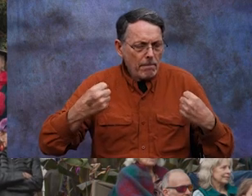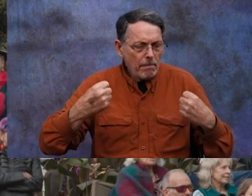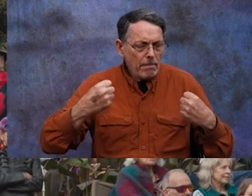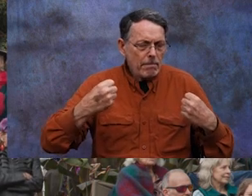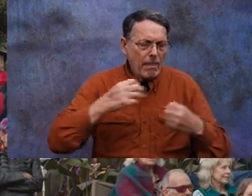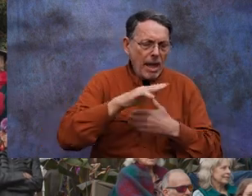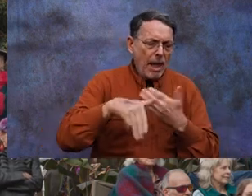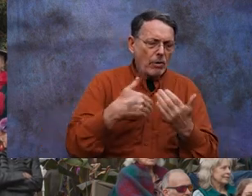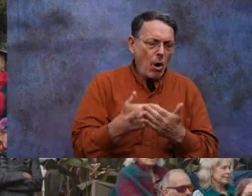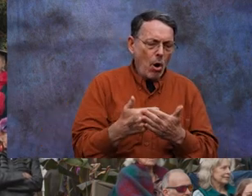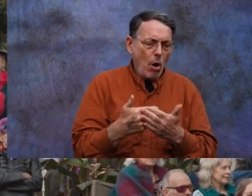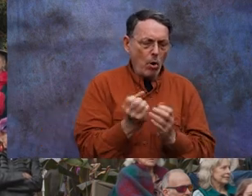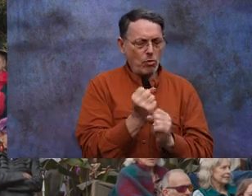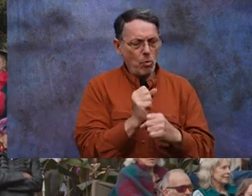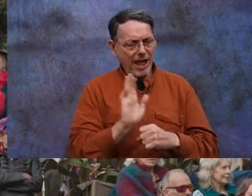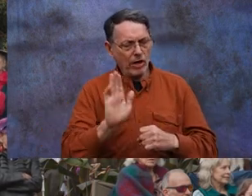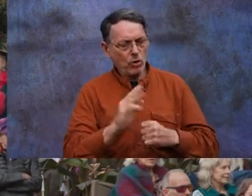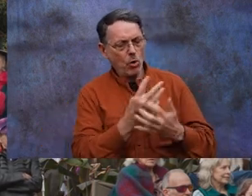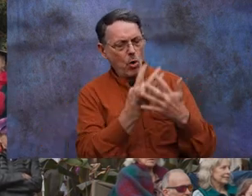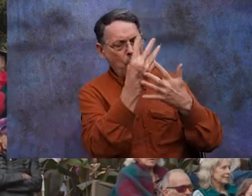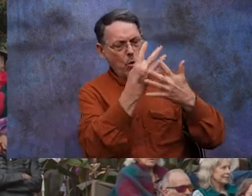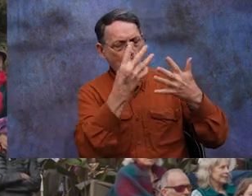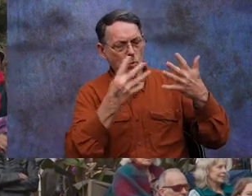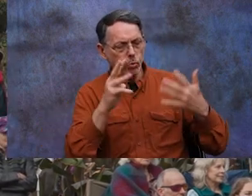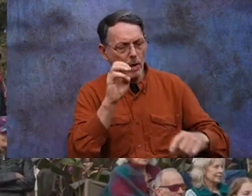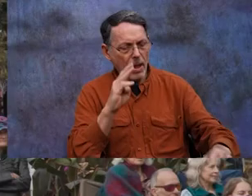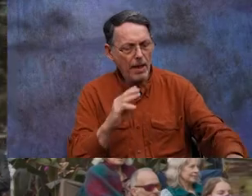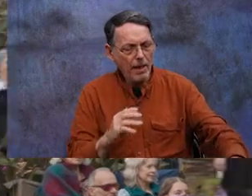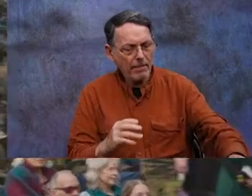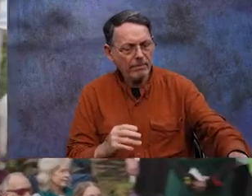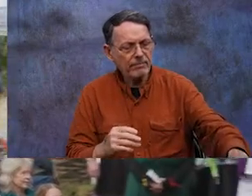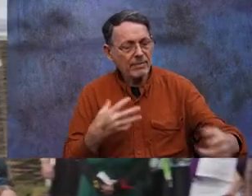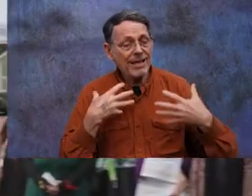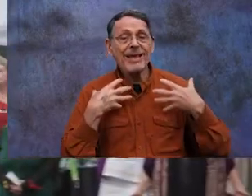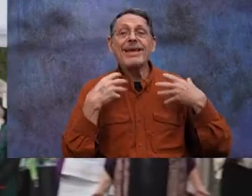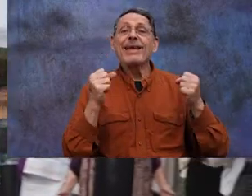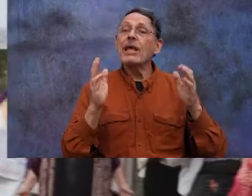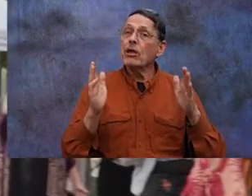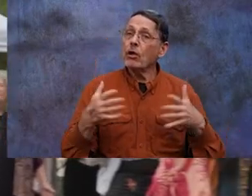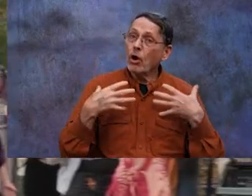Healer, healer.